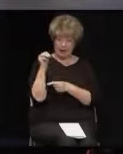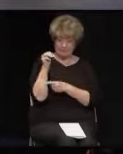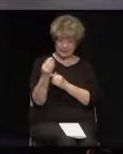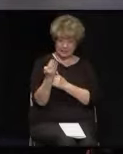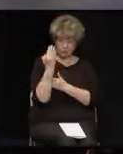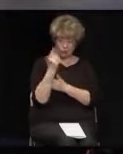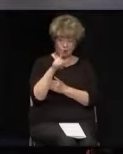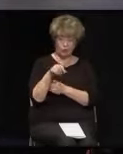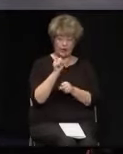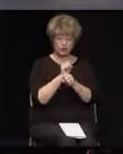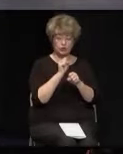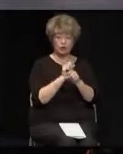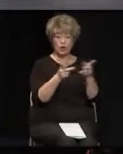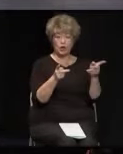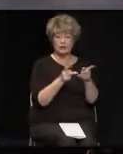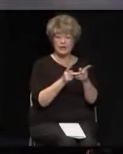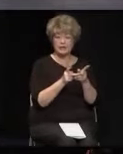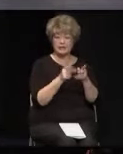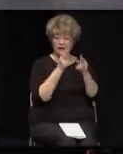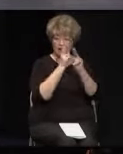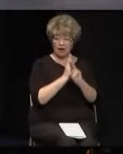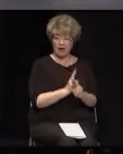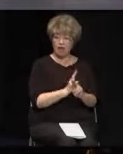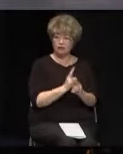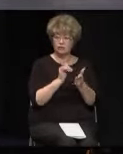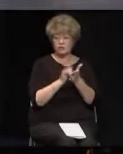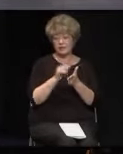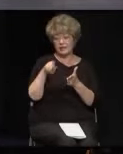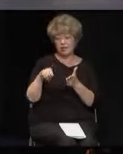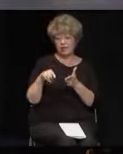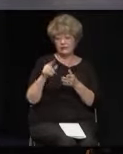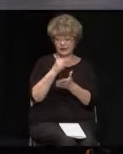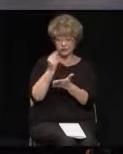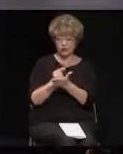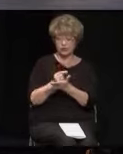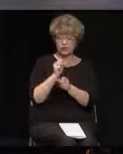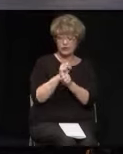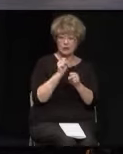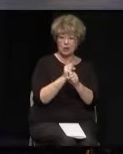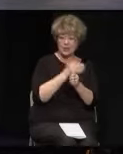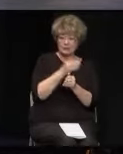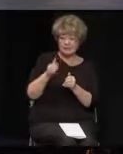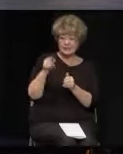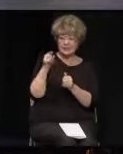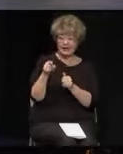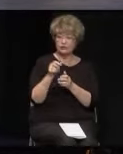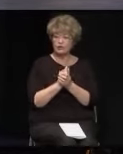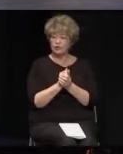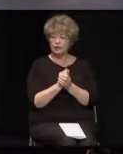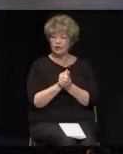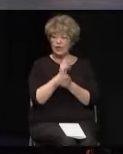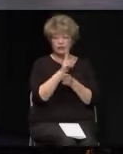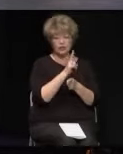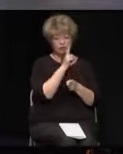your workplace, the odds are that one of these graduates could be working alongside of you. They could also be, if you're a